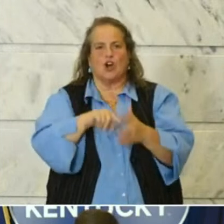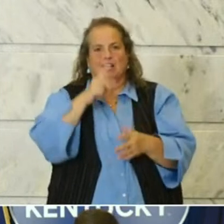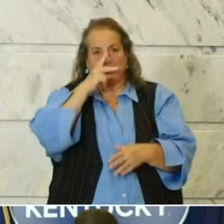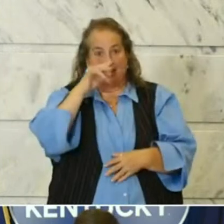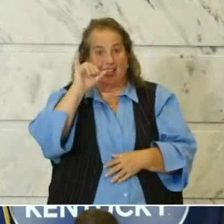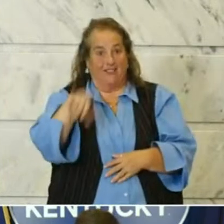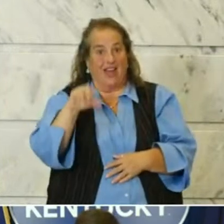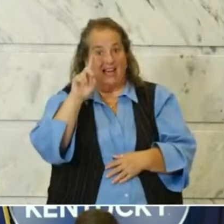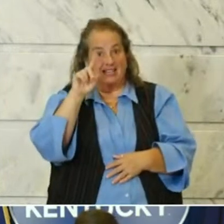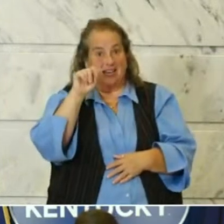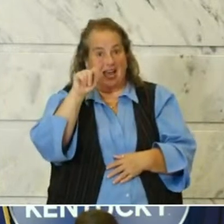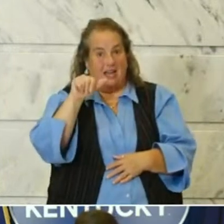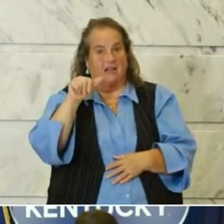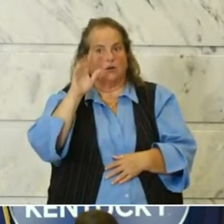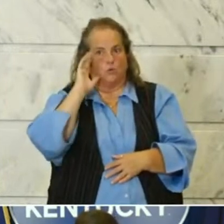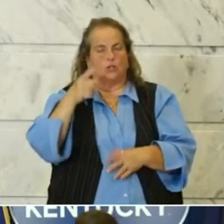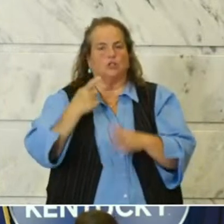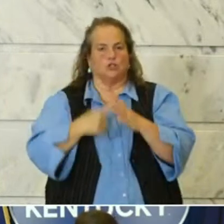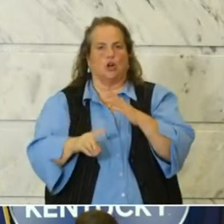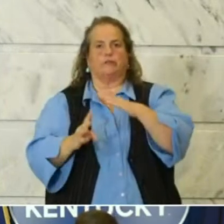overall state data.